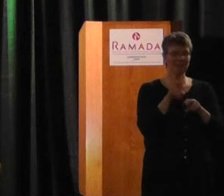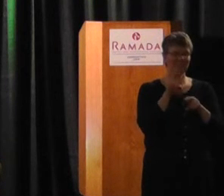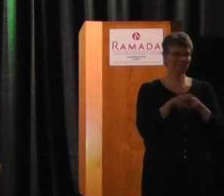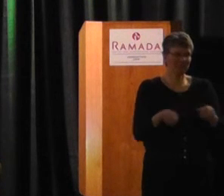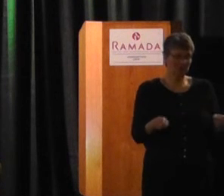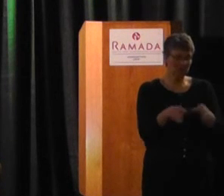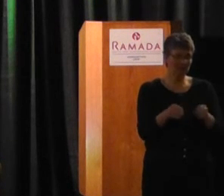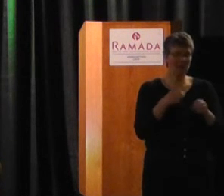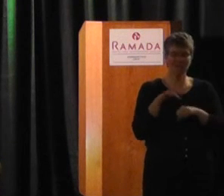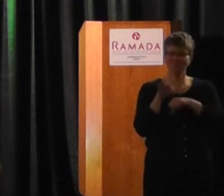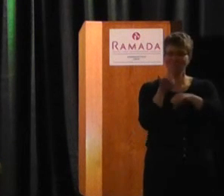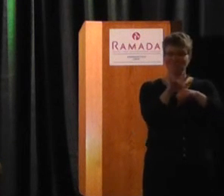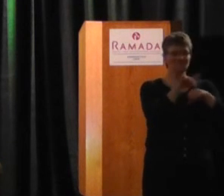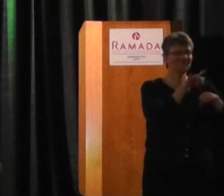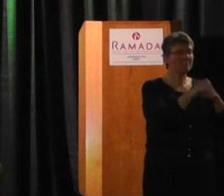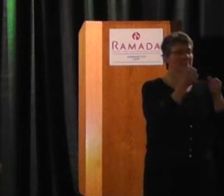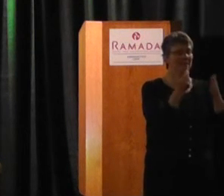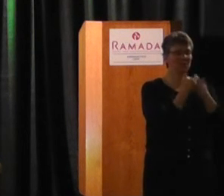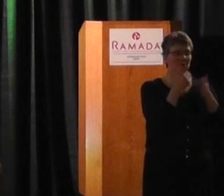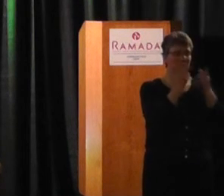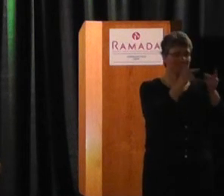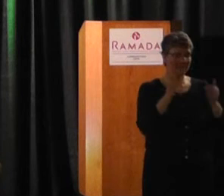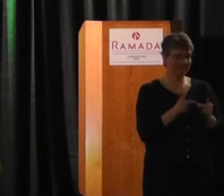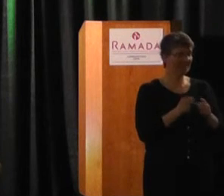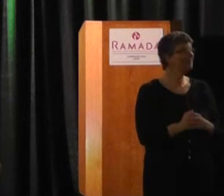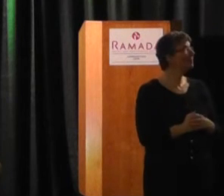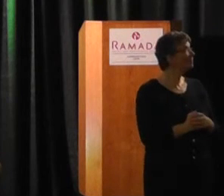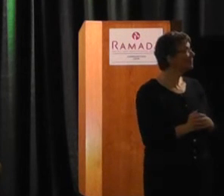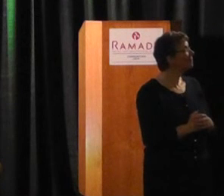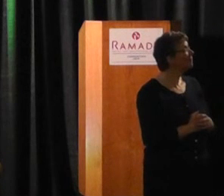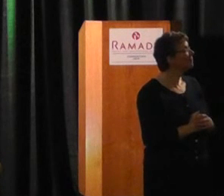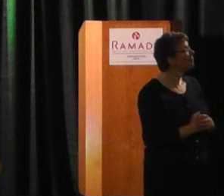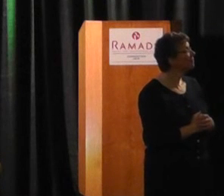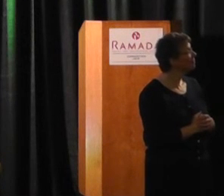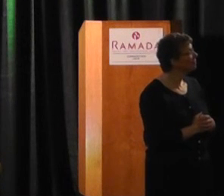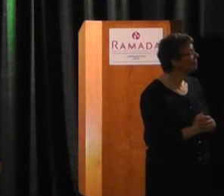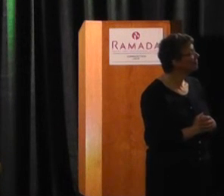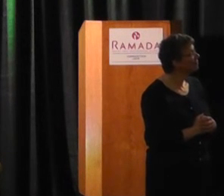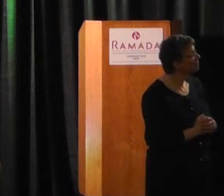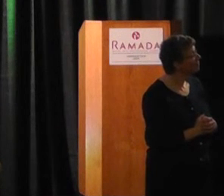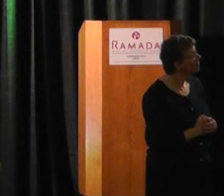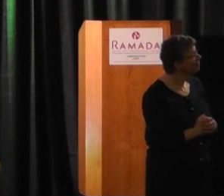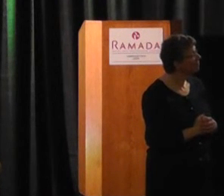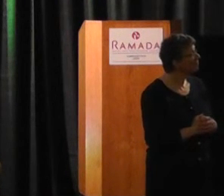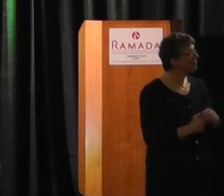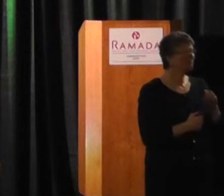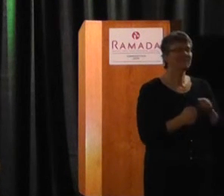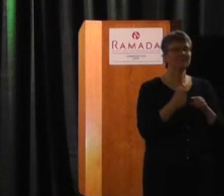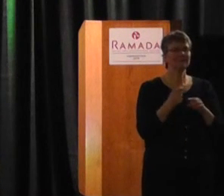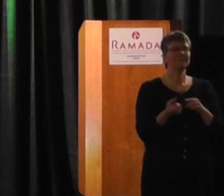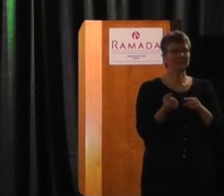fun. And even last summer, the department, when I working in the U of A, they organized one